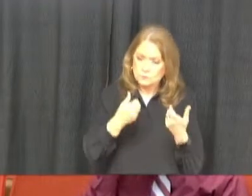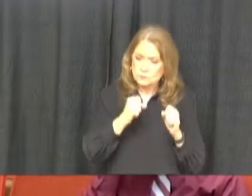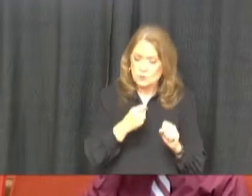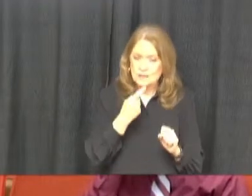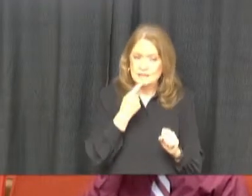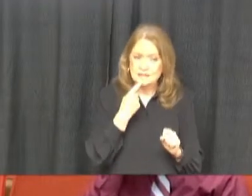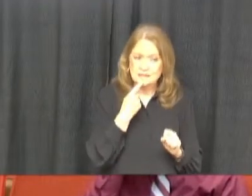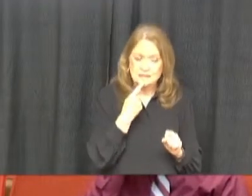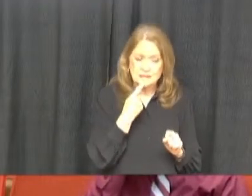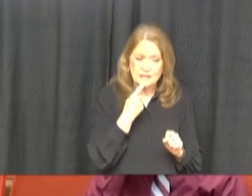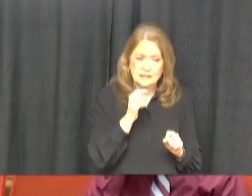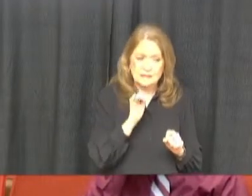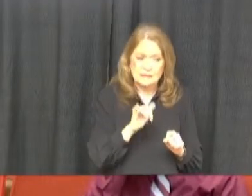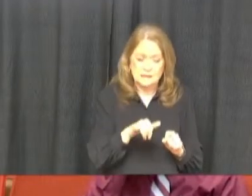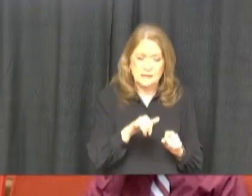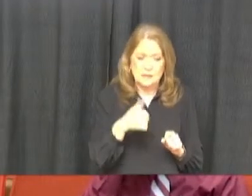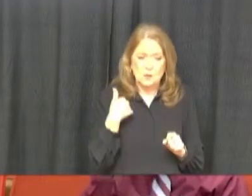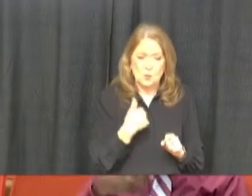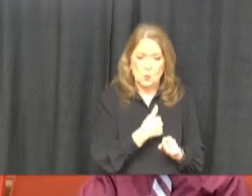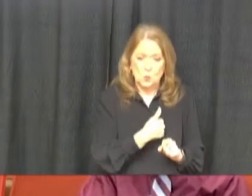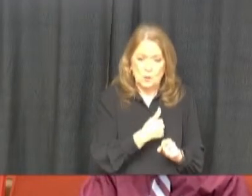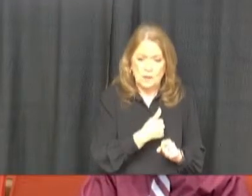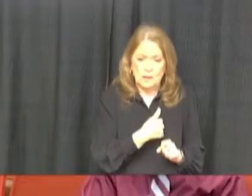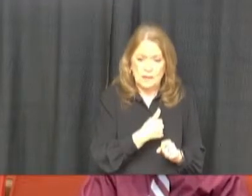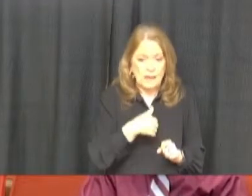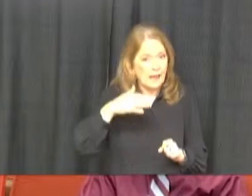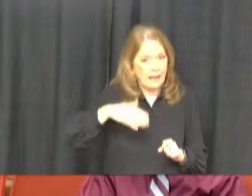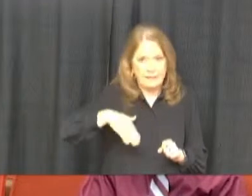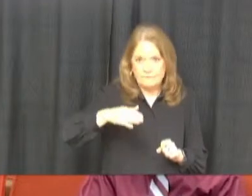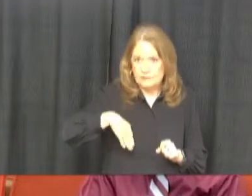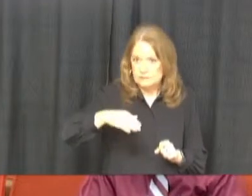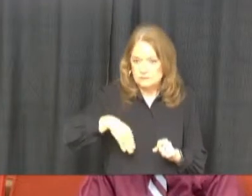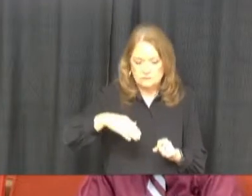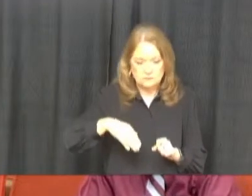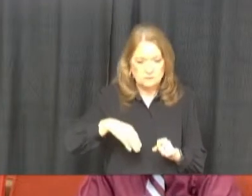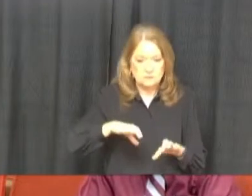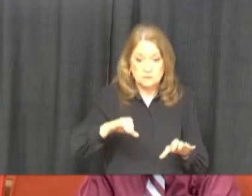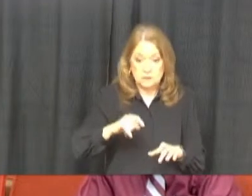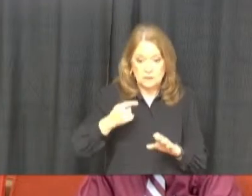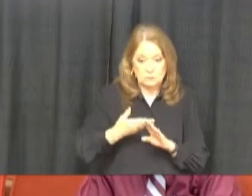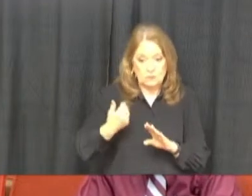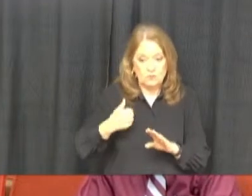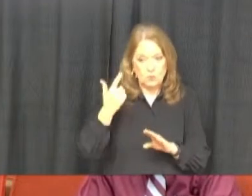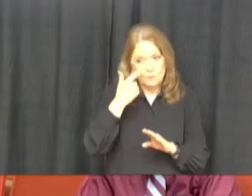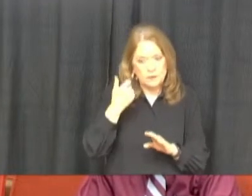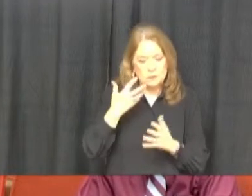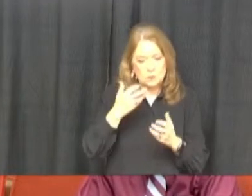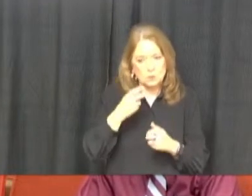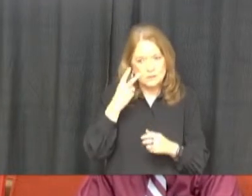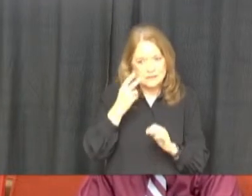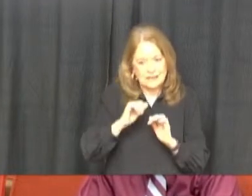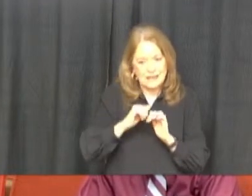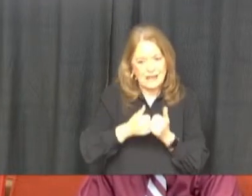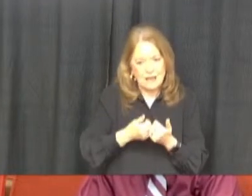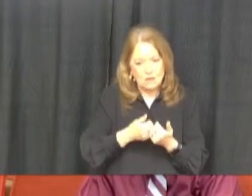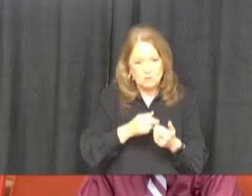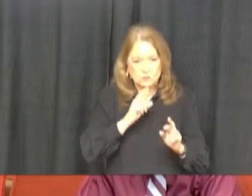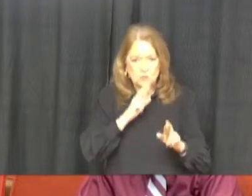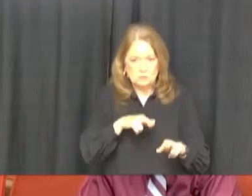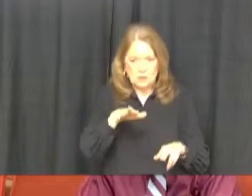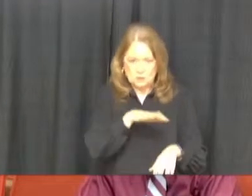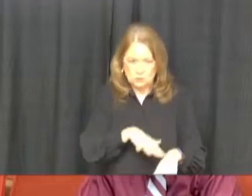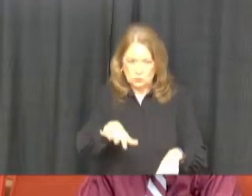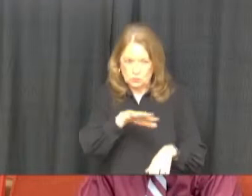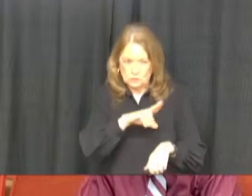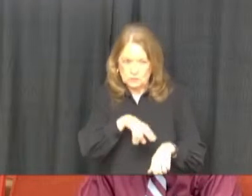say that we haven't jumped into this program because we wanted to see, how the response was across the nation.